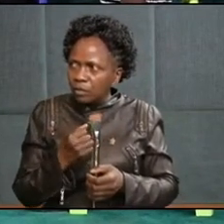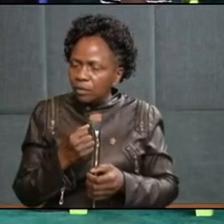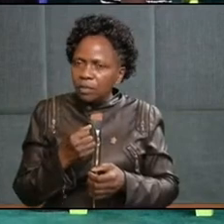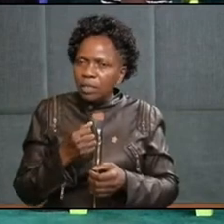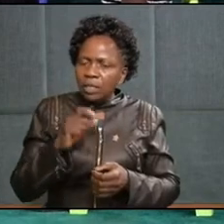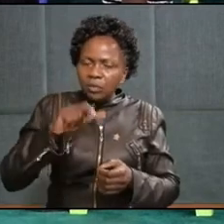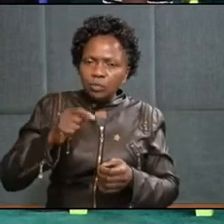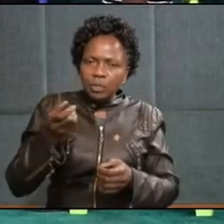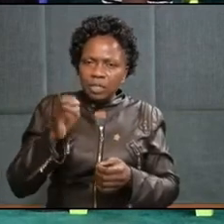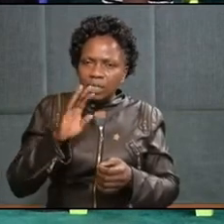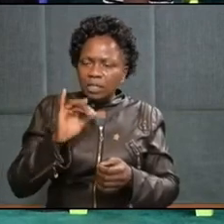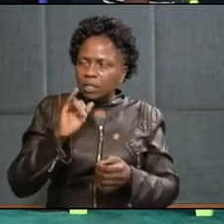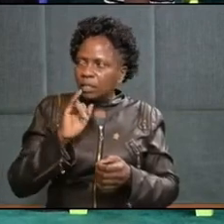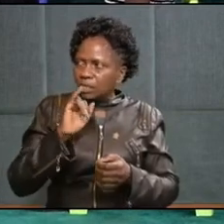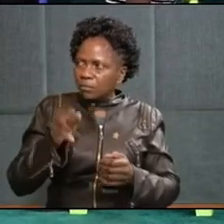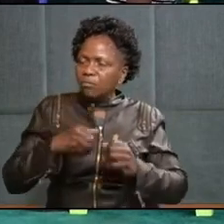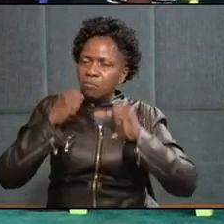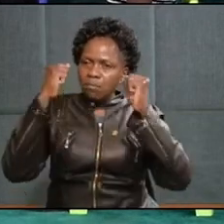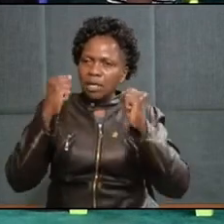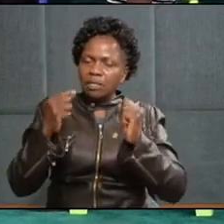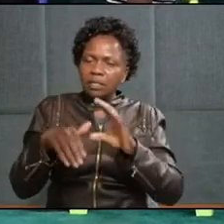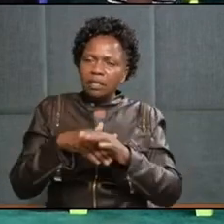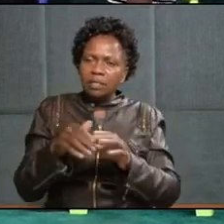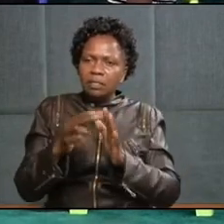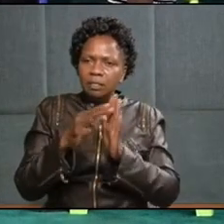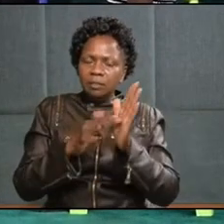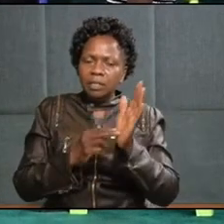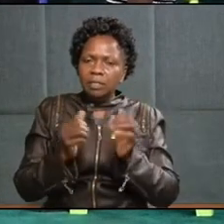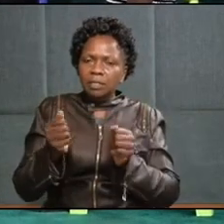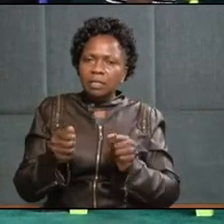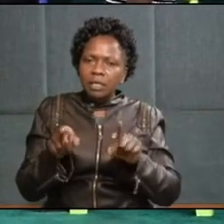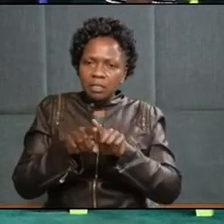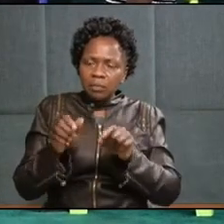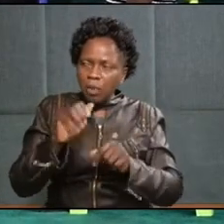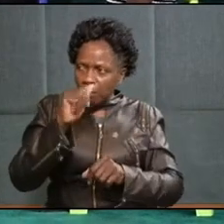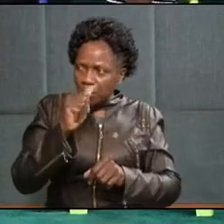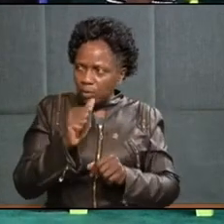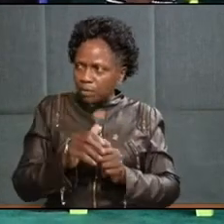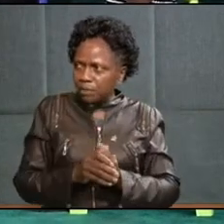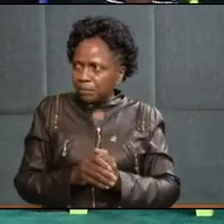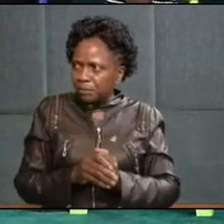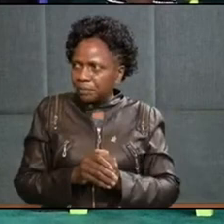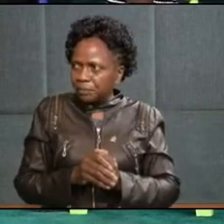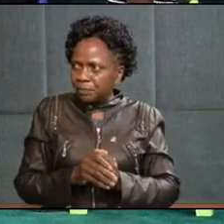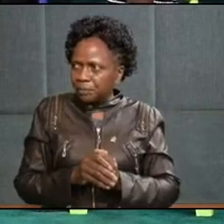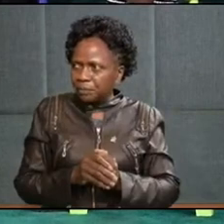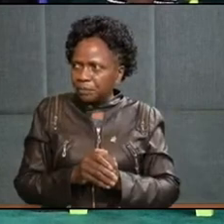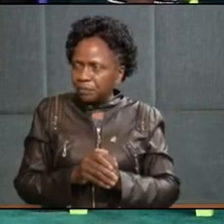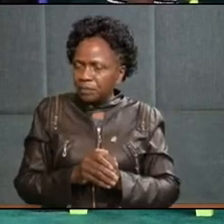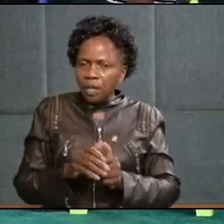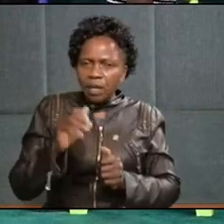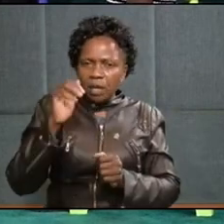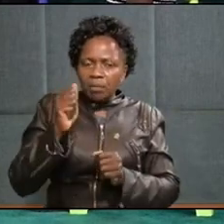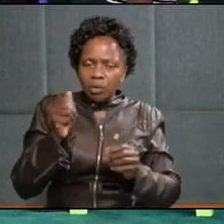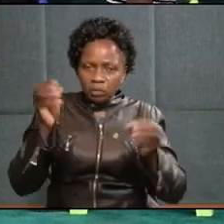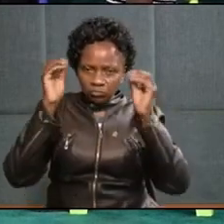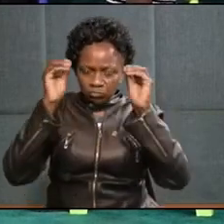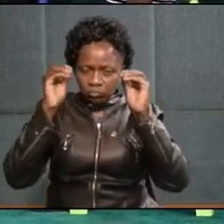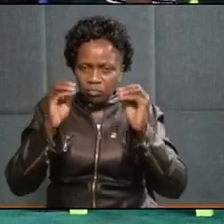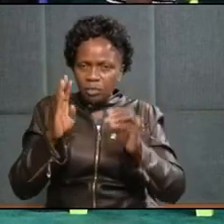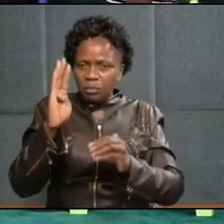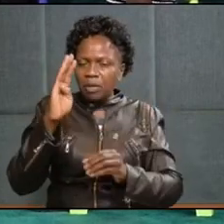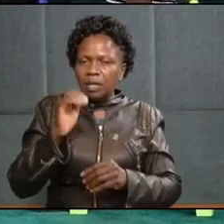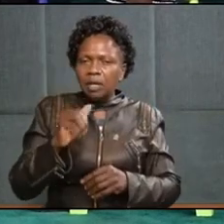Apollos. Yes, we need to be mighty in scriptures just like Apollos. And what about you, Sarah? Apollos was taught by Aquila